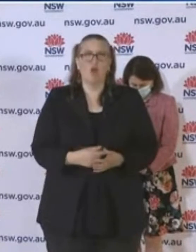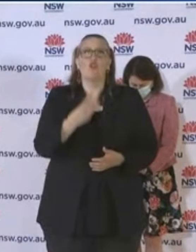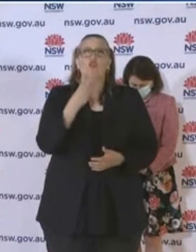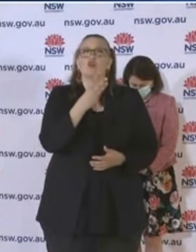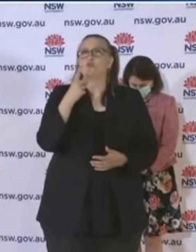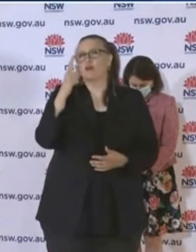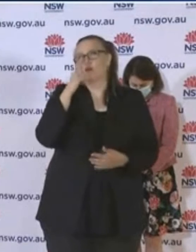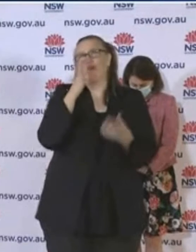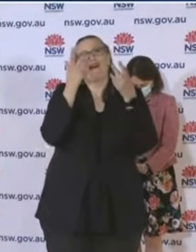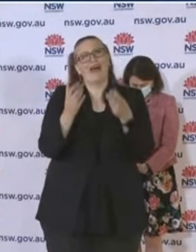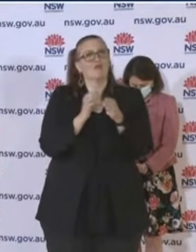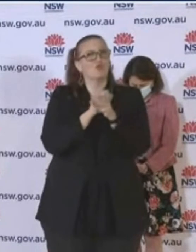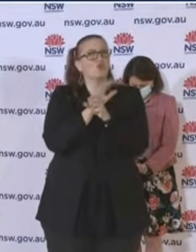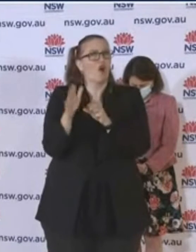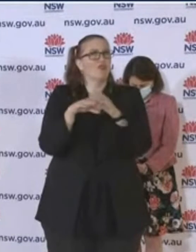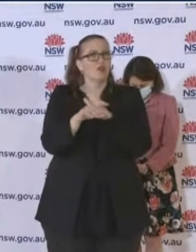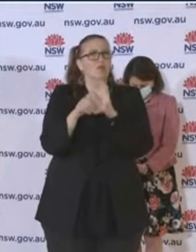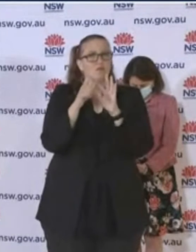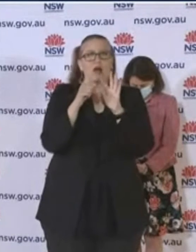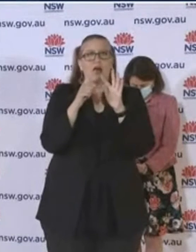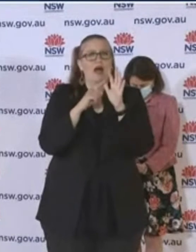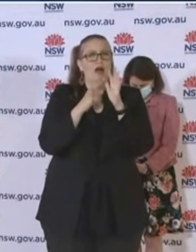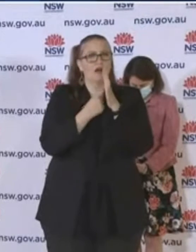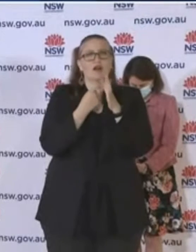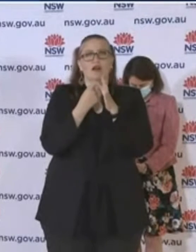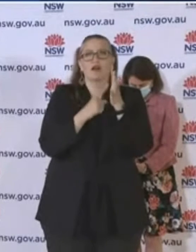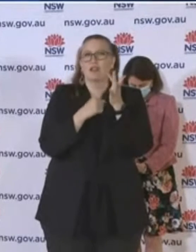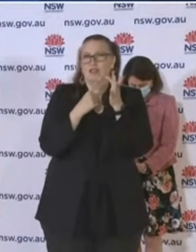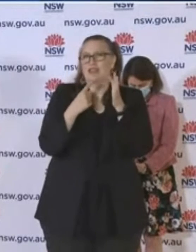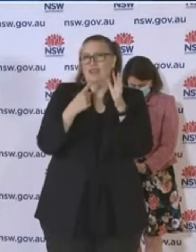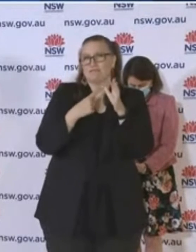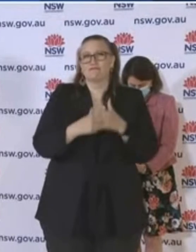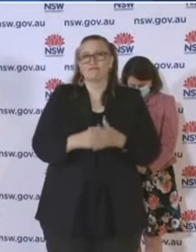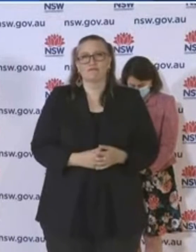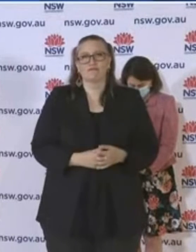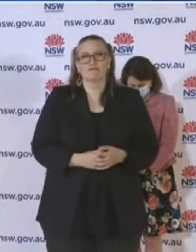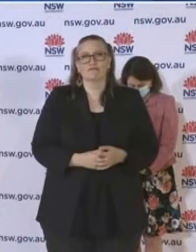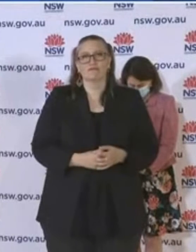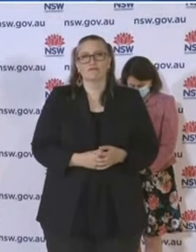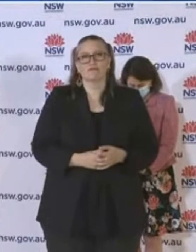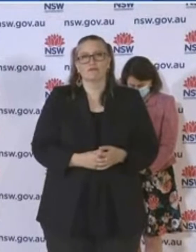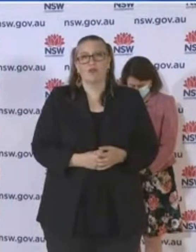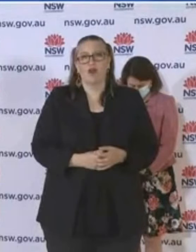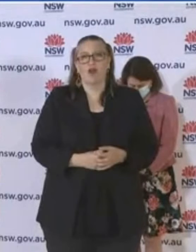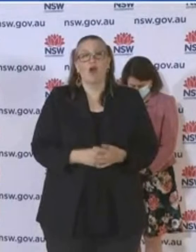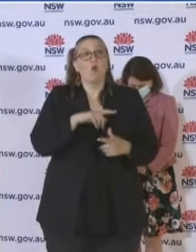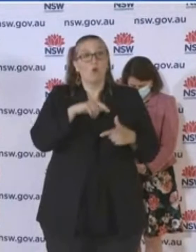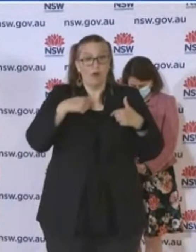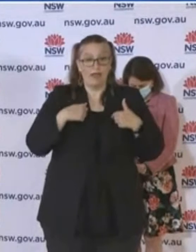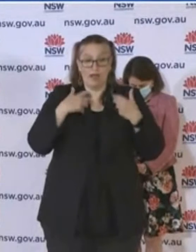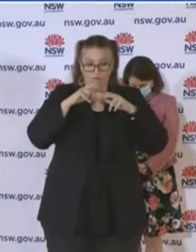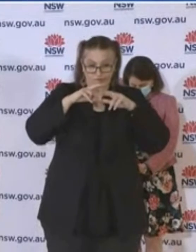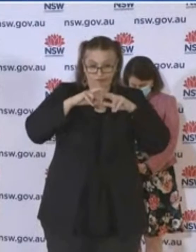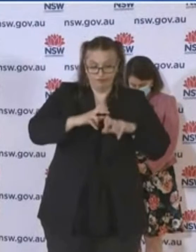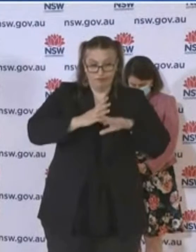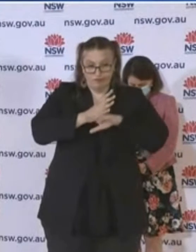which is through St Vincent's Hospital, to provide support for the correctional facility, are working very hard